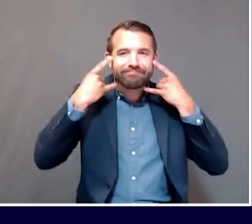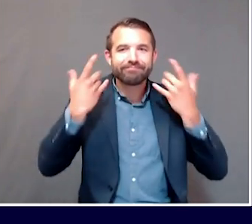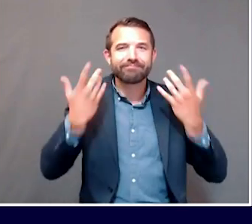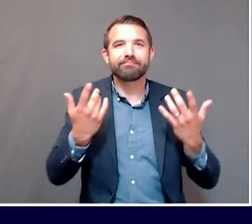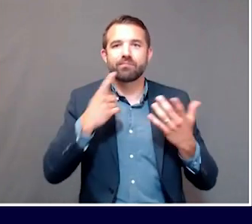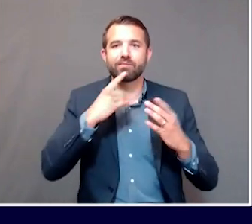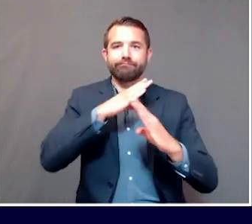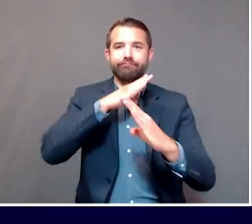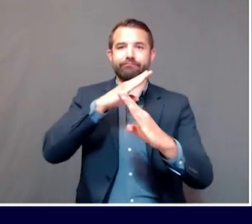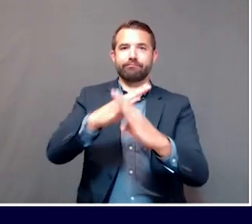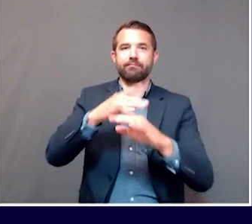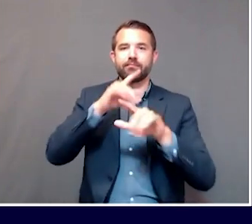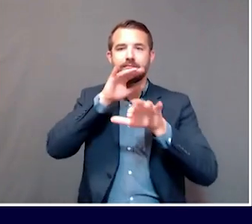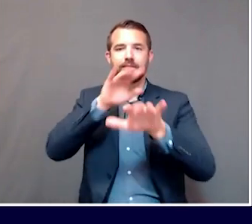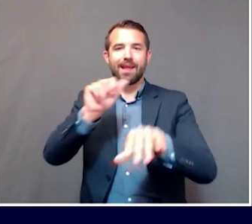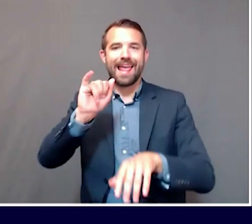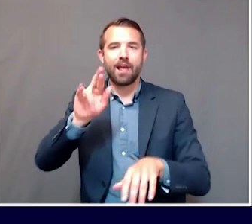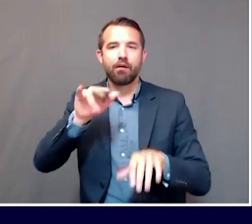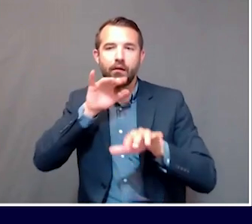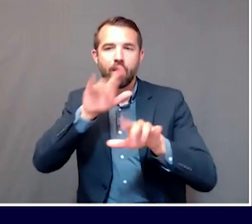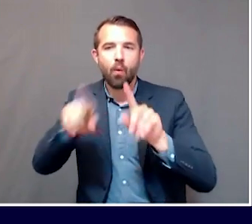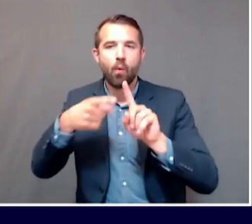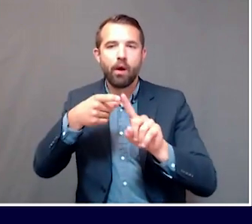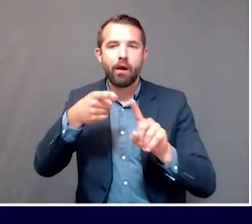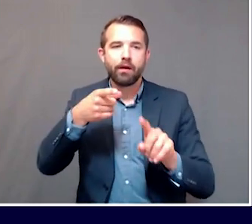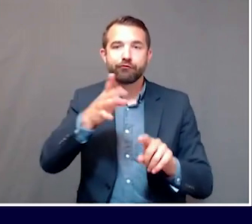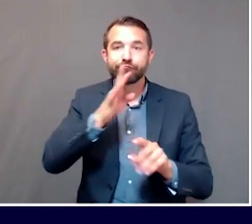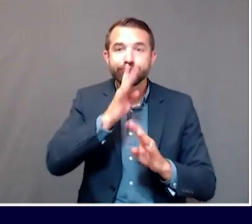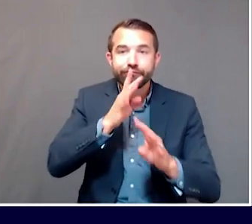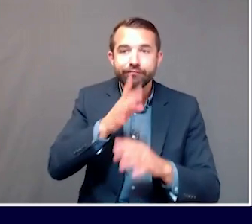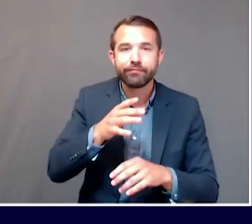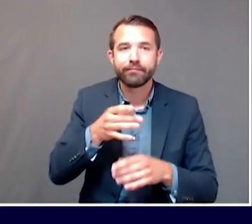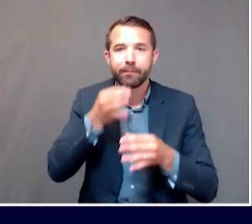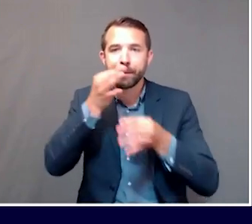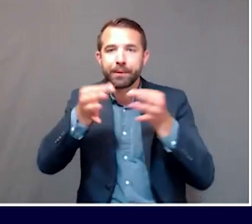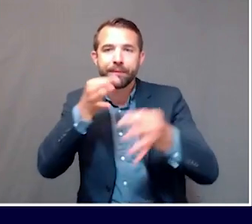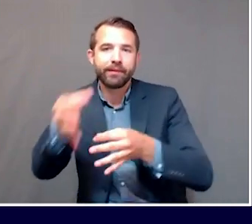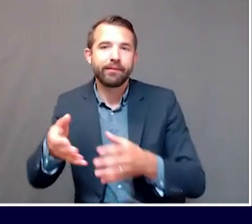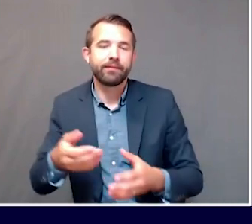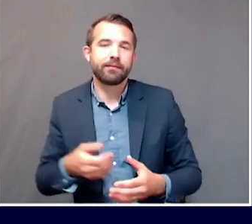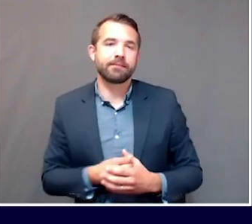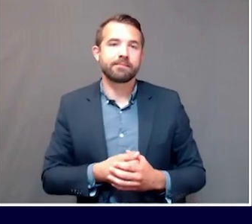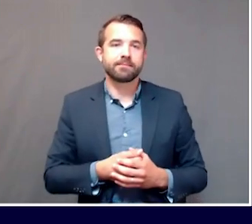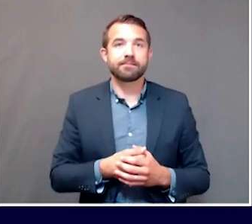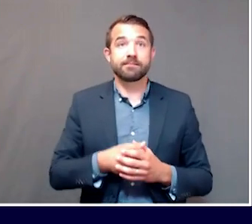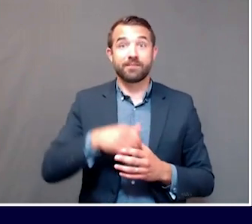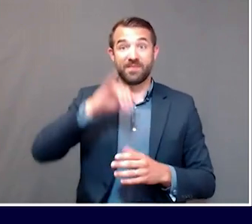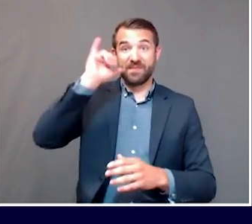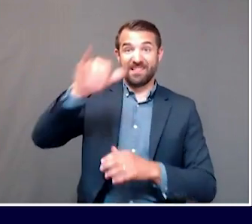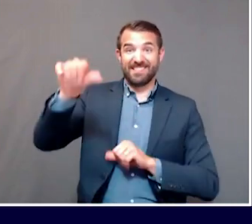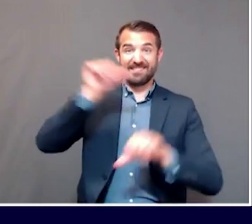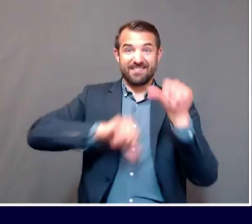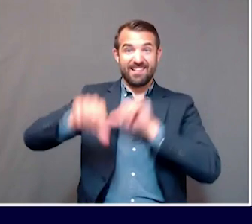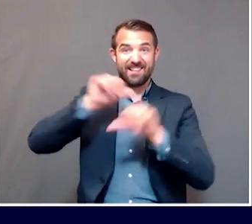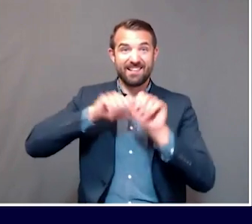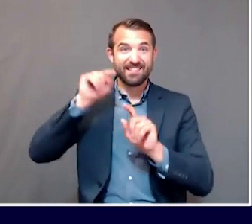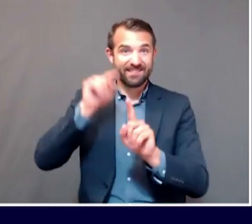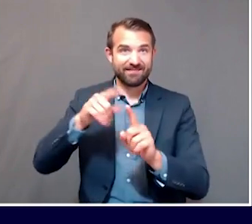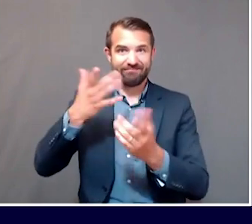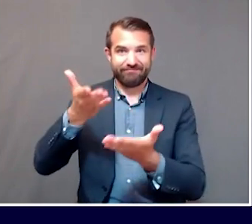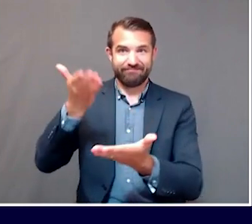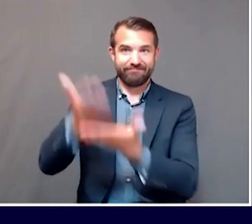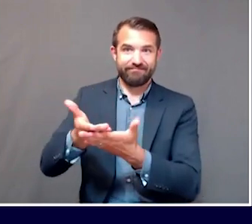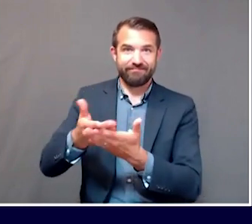the virus. So the science with respect to the way in which face coverings can protect you and everyone around you is